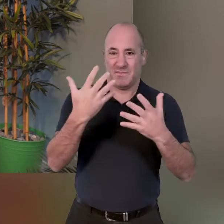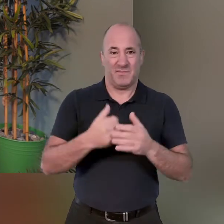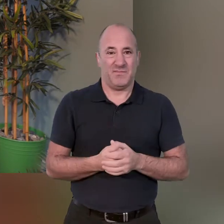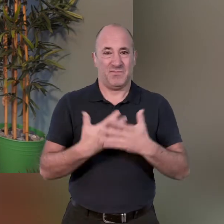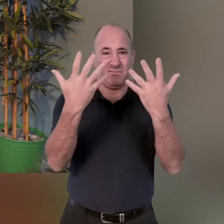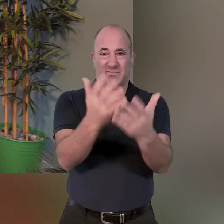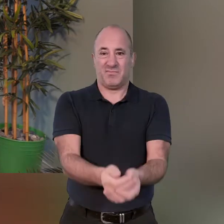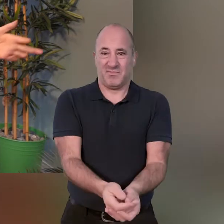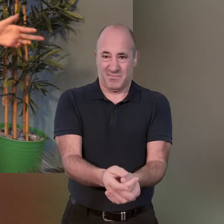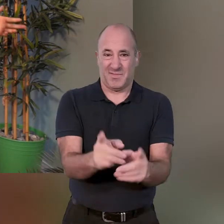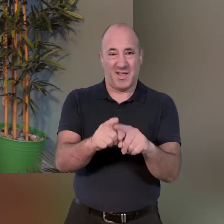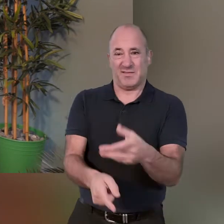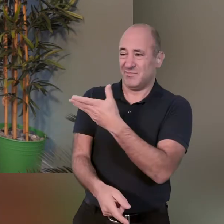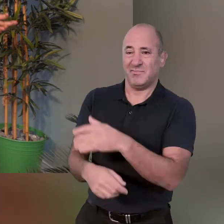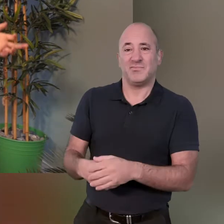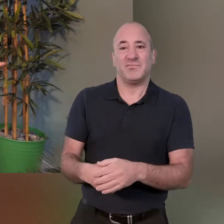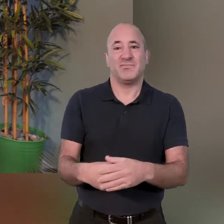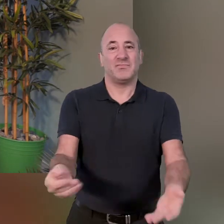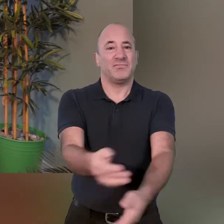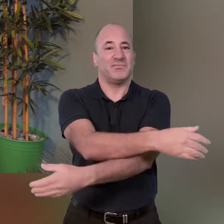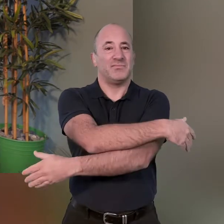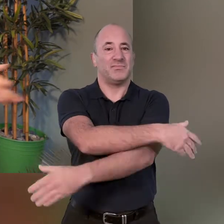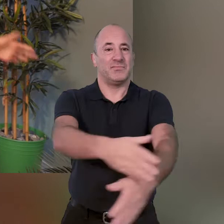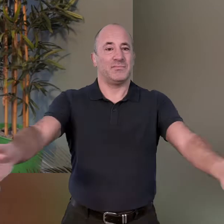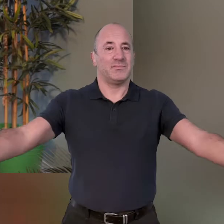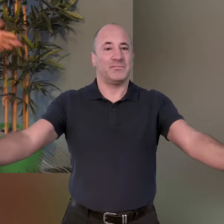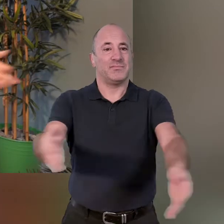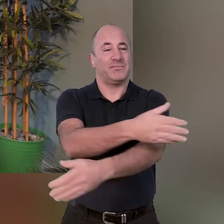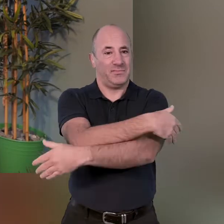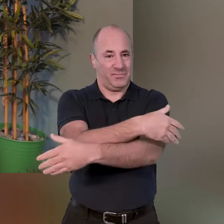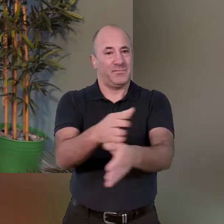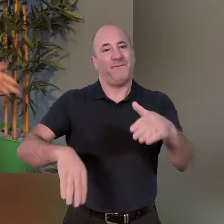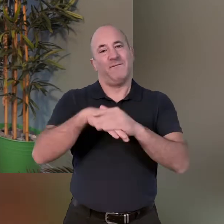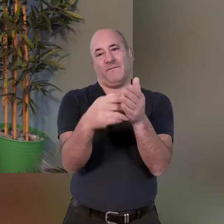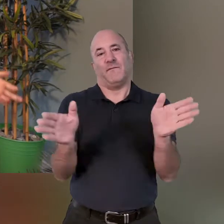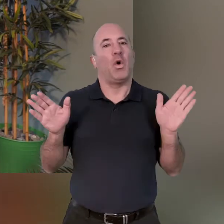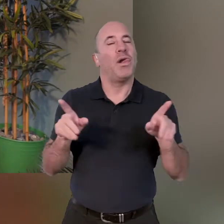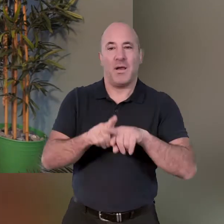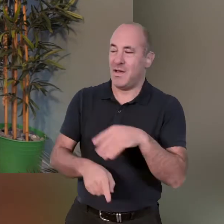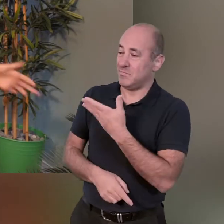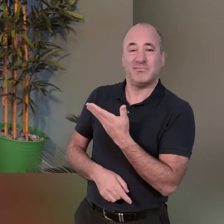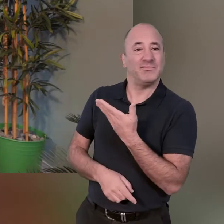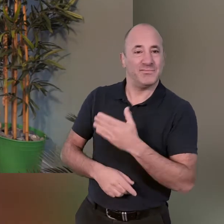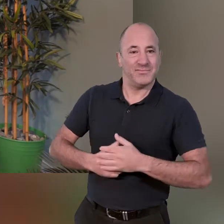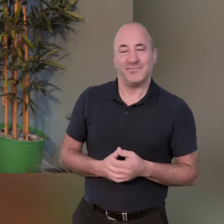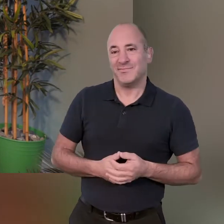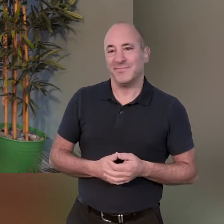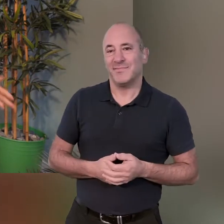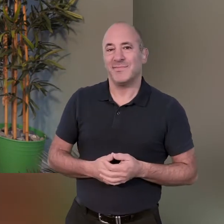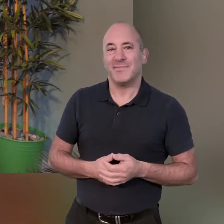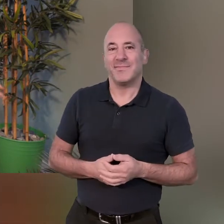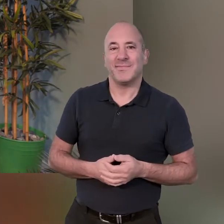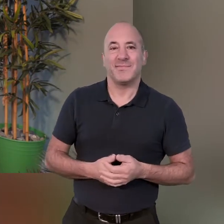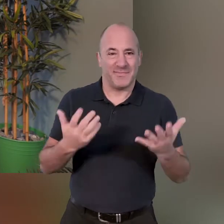have the hands out in front of us, and then reaching them back, behind, in a swinging motion, just like so. Yes, and then